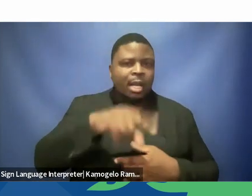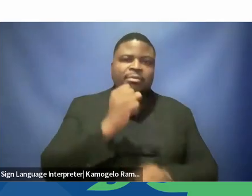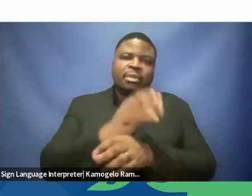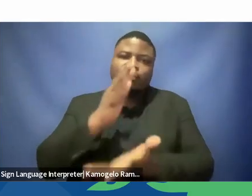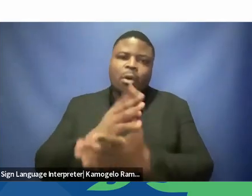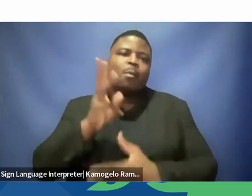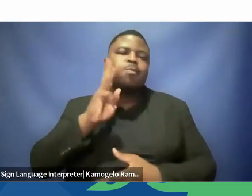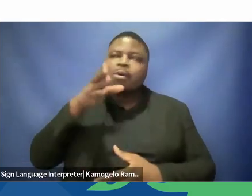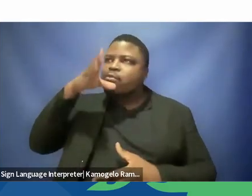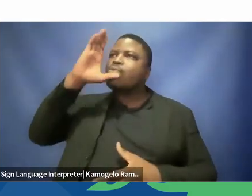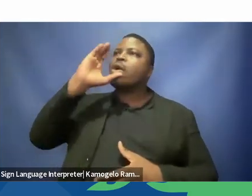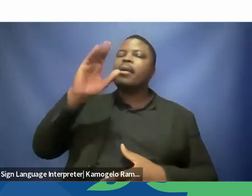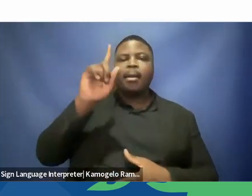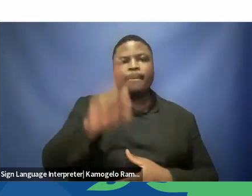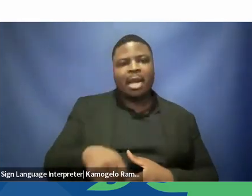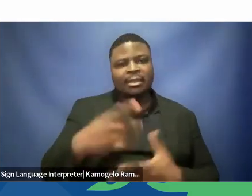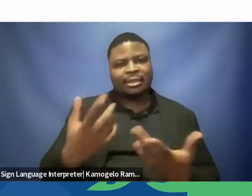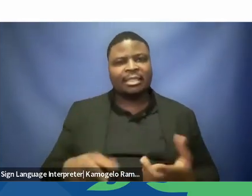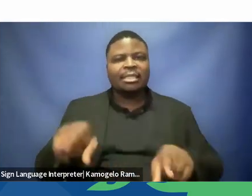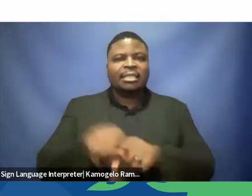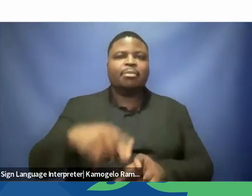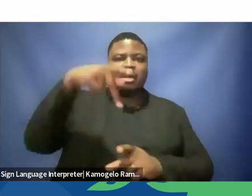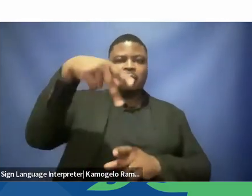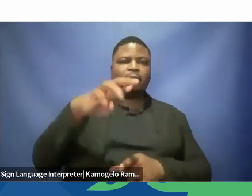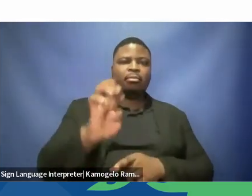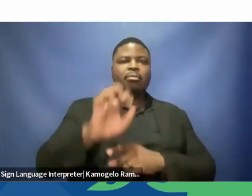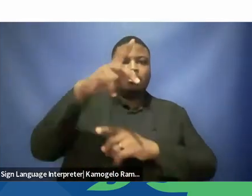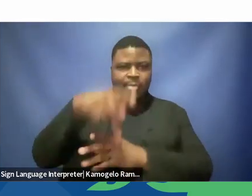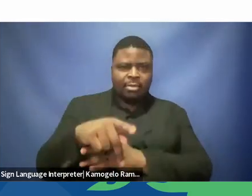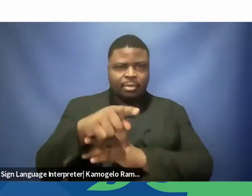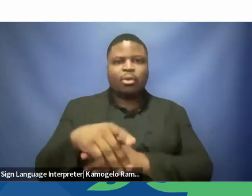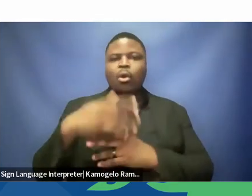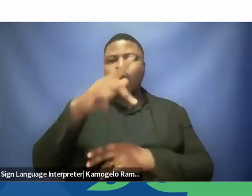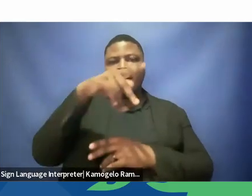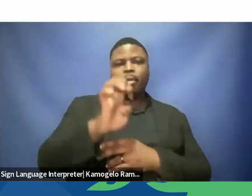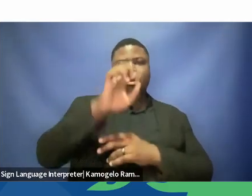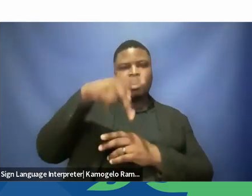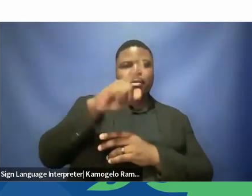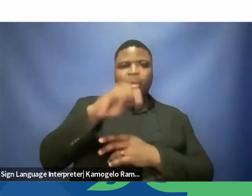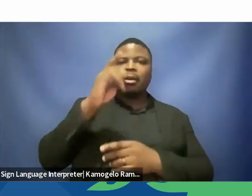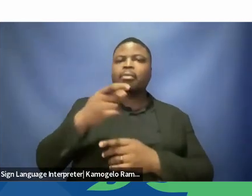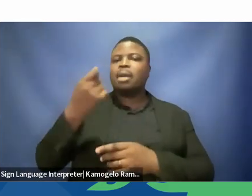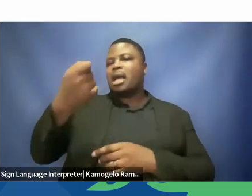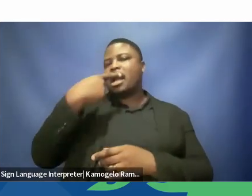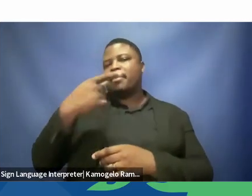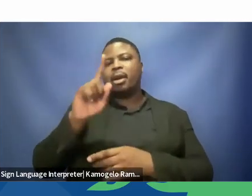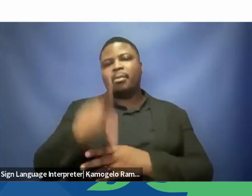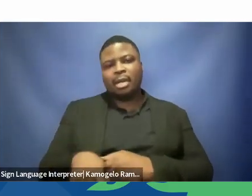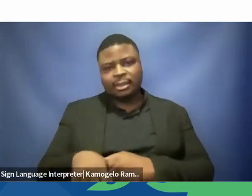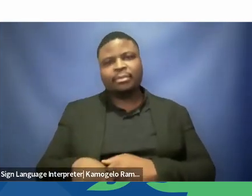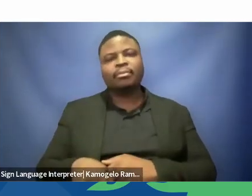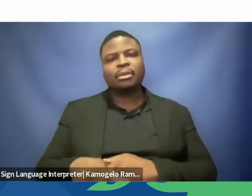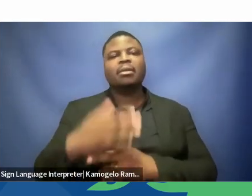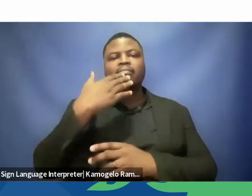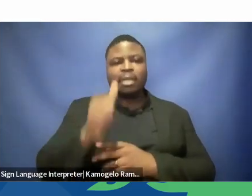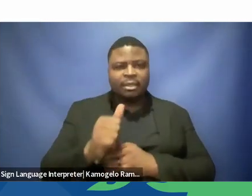and take the prep before, so that if you forget to take it, at least you had one dose. And keep belongings in a safe